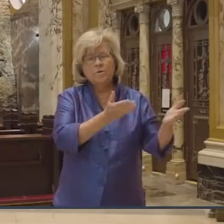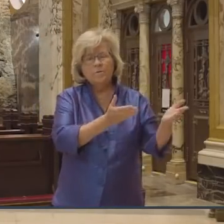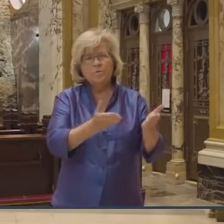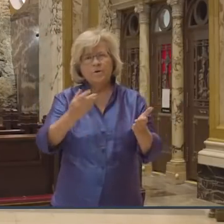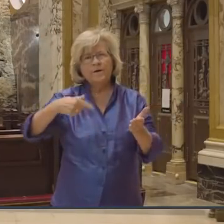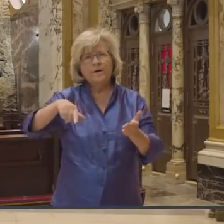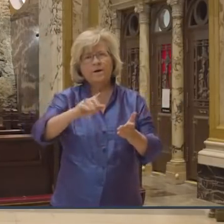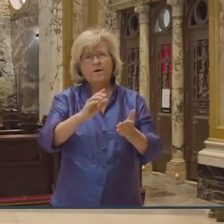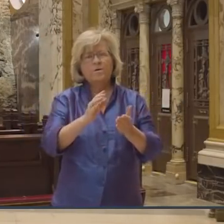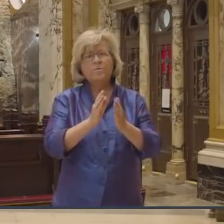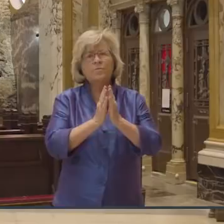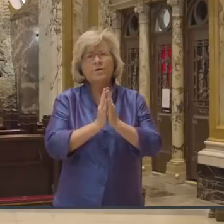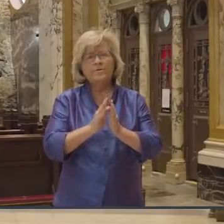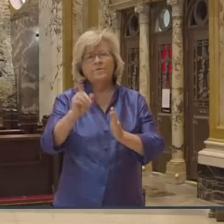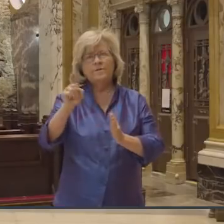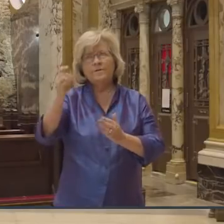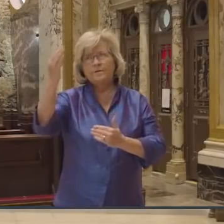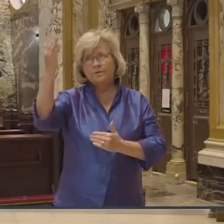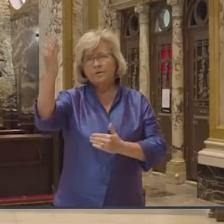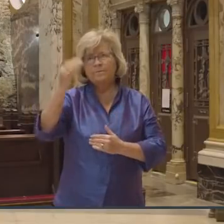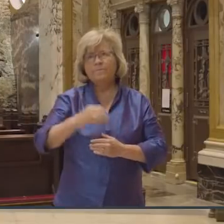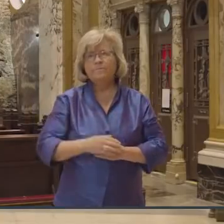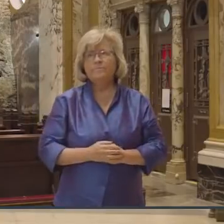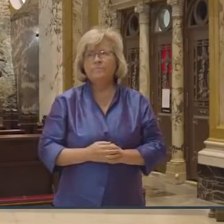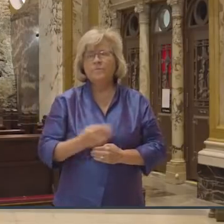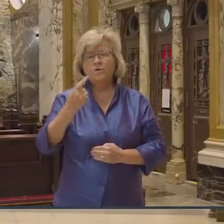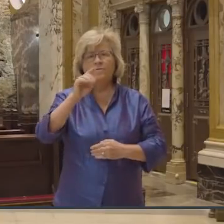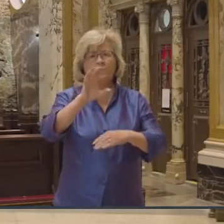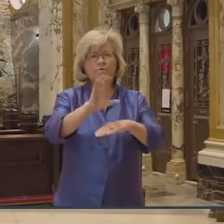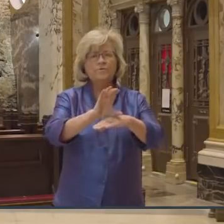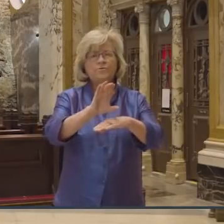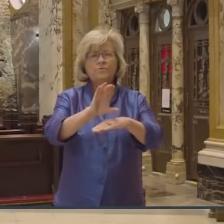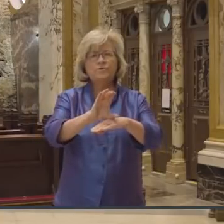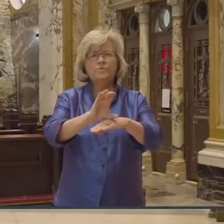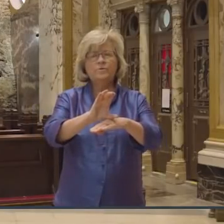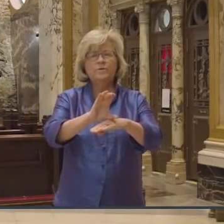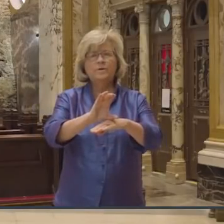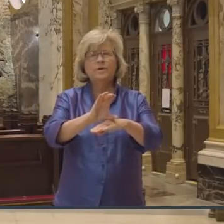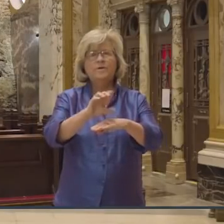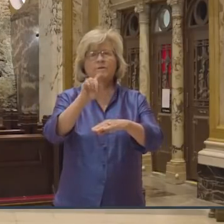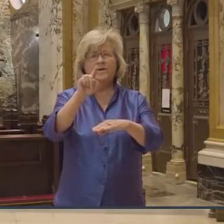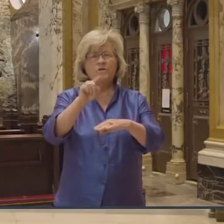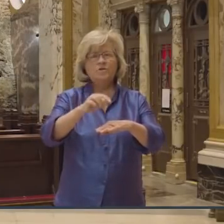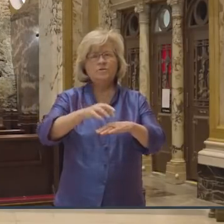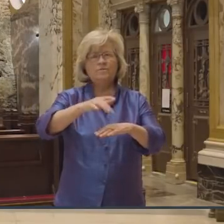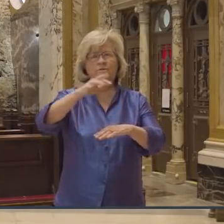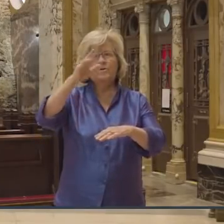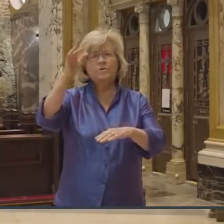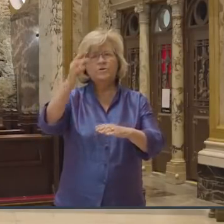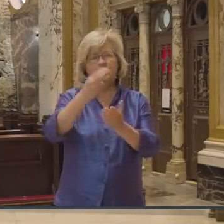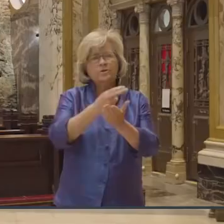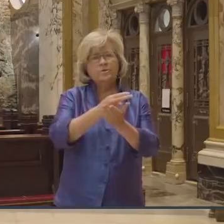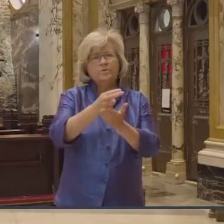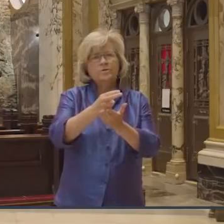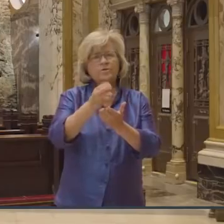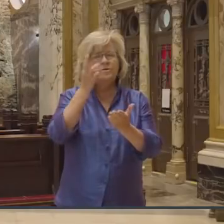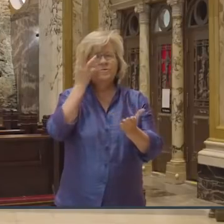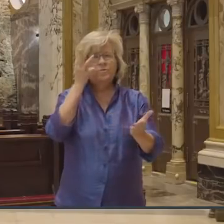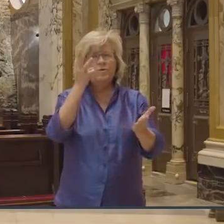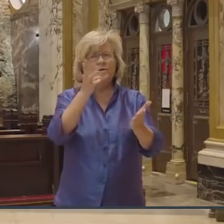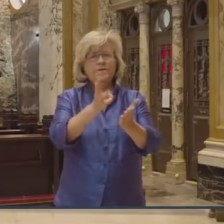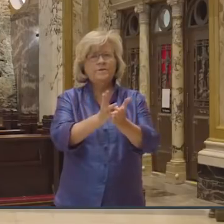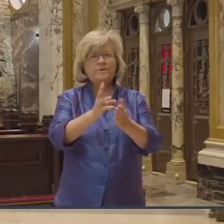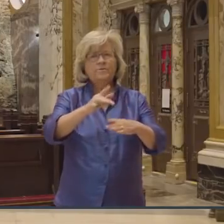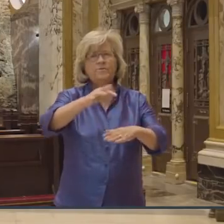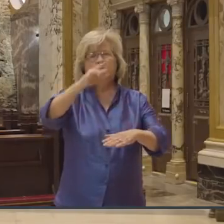bring our prayers and needs before him. For the church, May she flourish in holiness as she gives witness to the